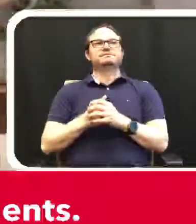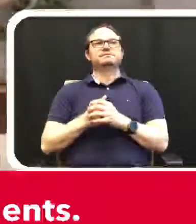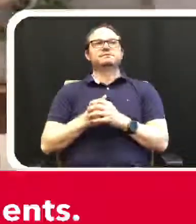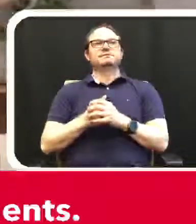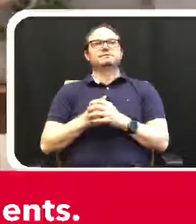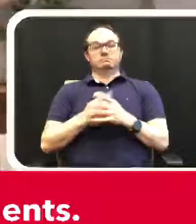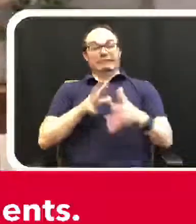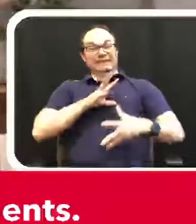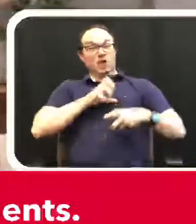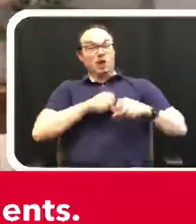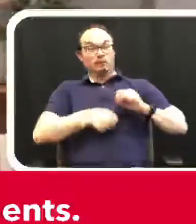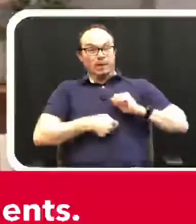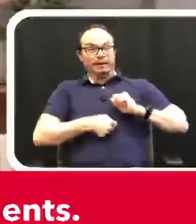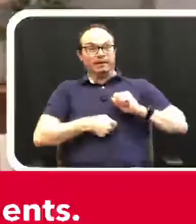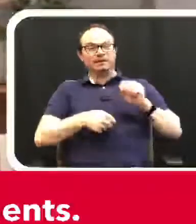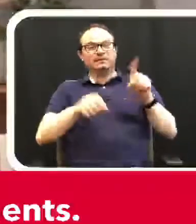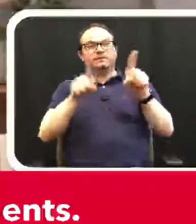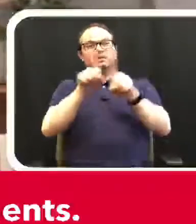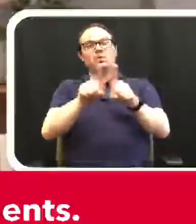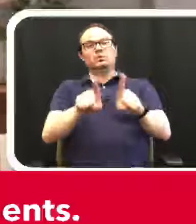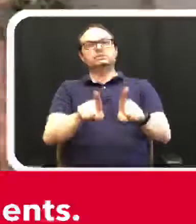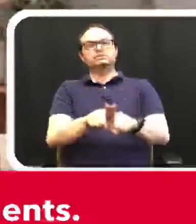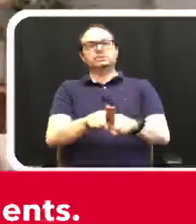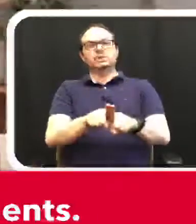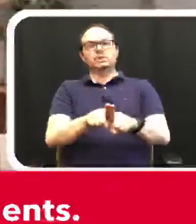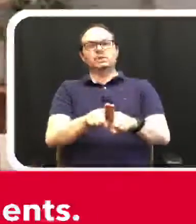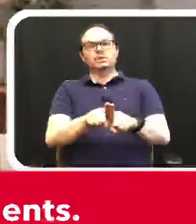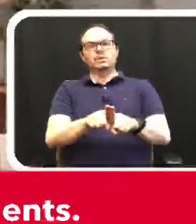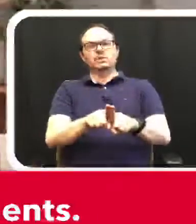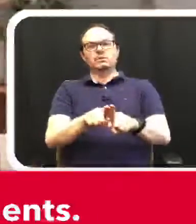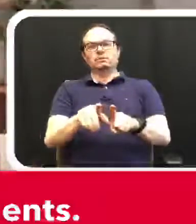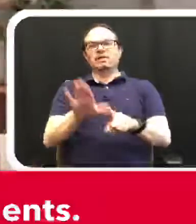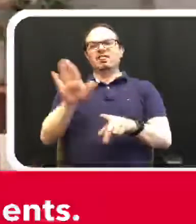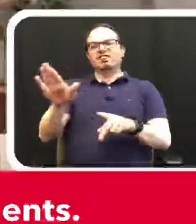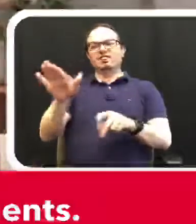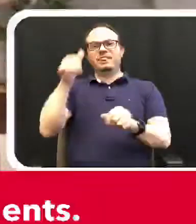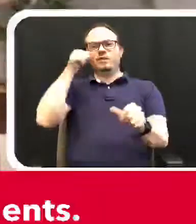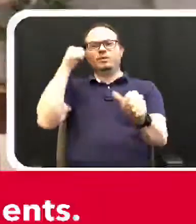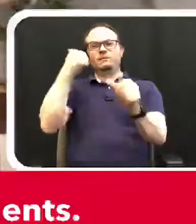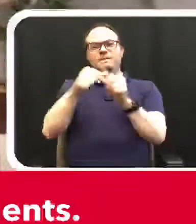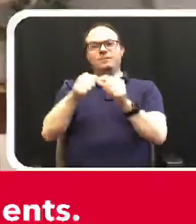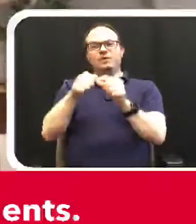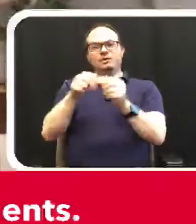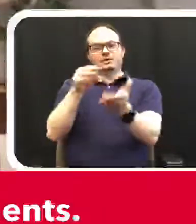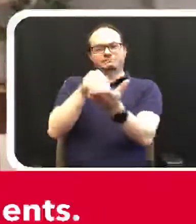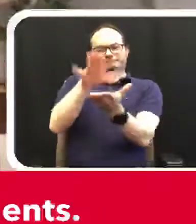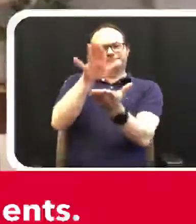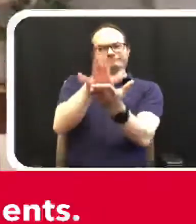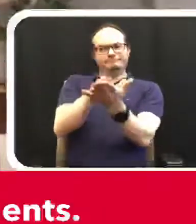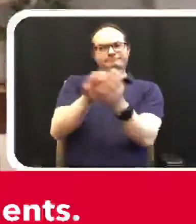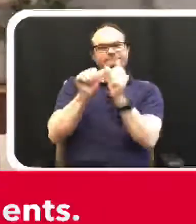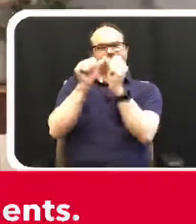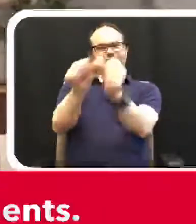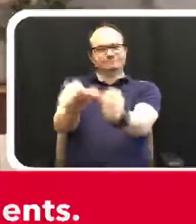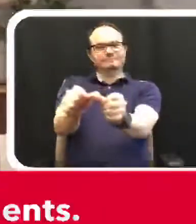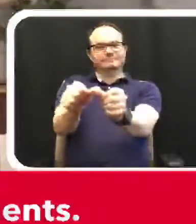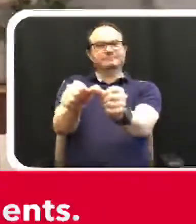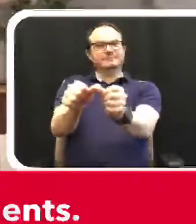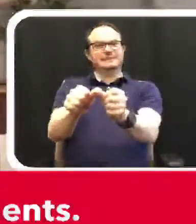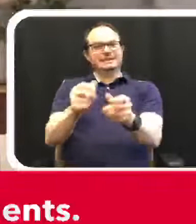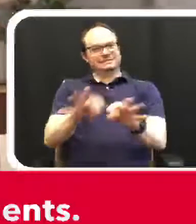it's heartbreaking, but it's also keeping that memory alive. It's important for